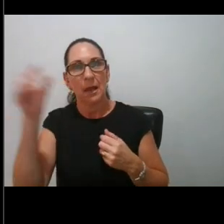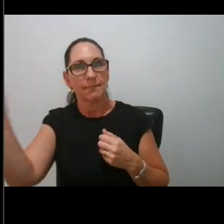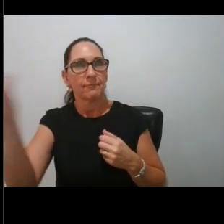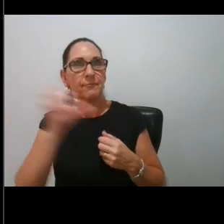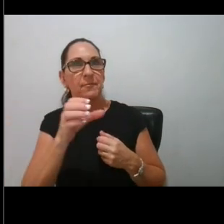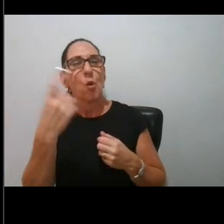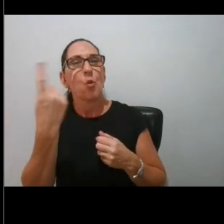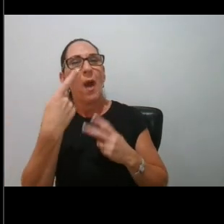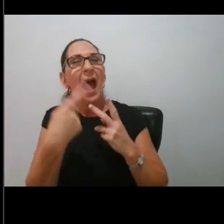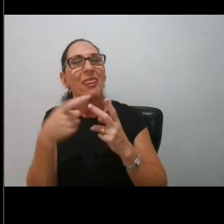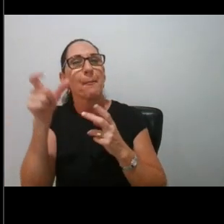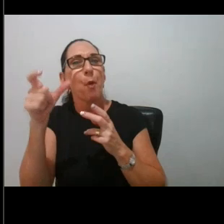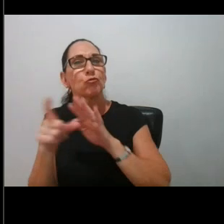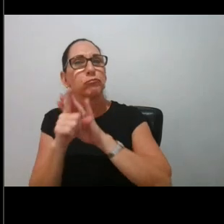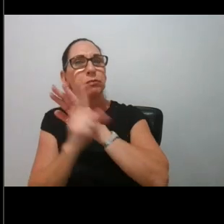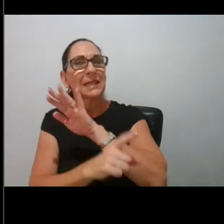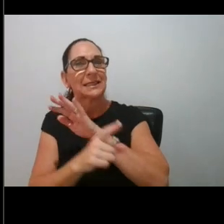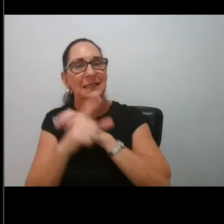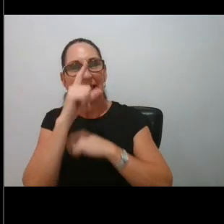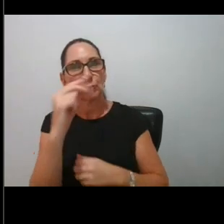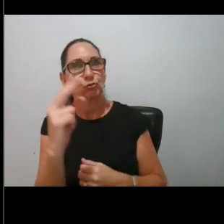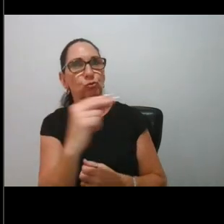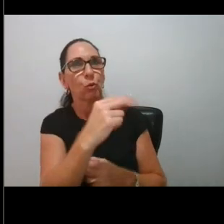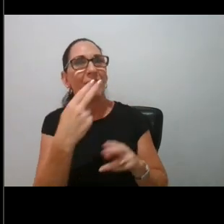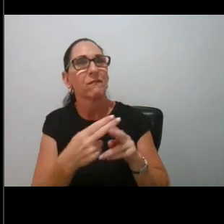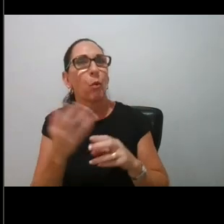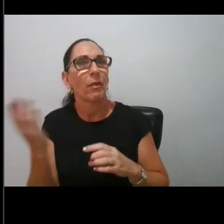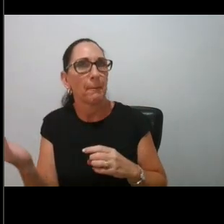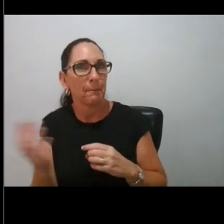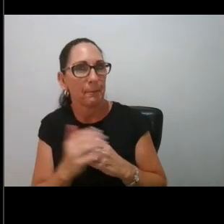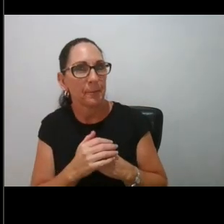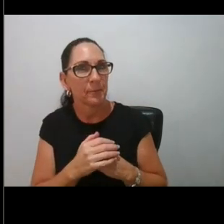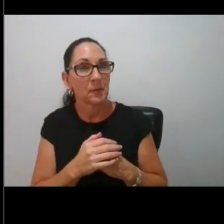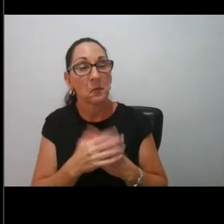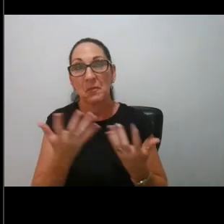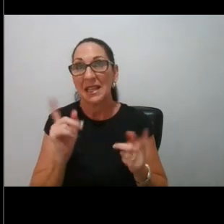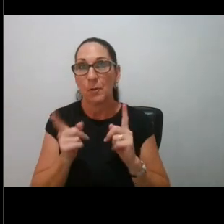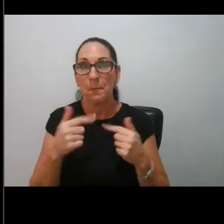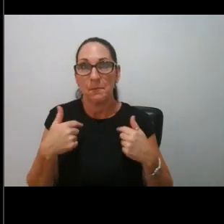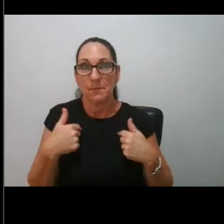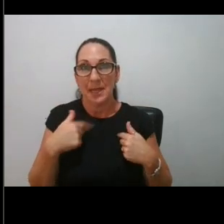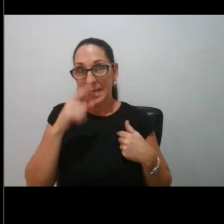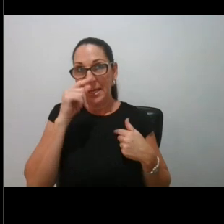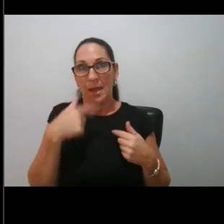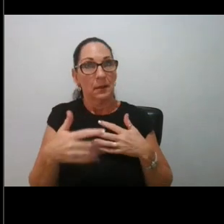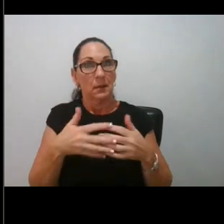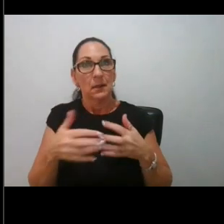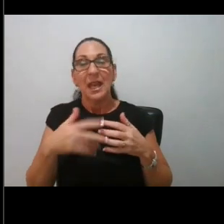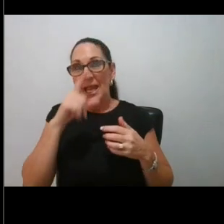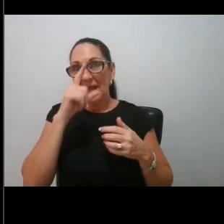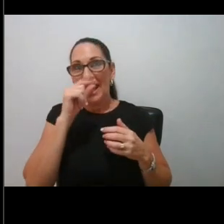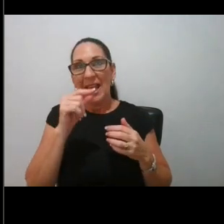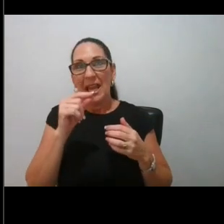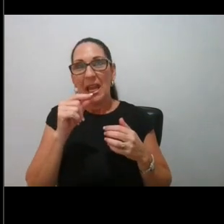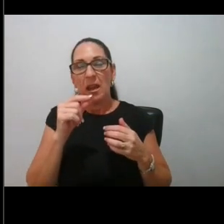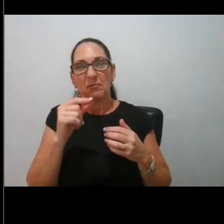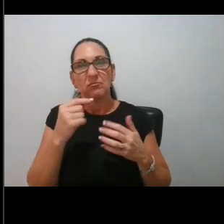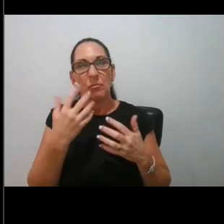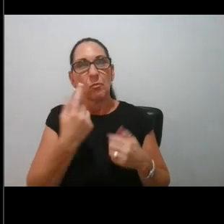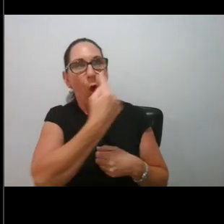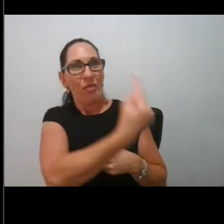course, the conference convener can sometimes conduct conferences on their own, but in some